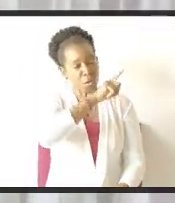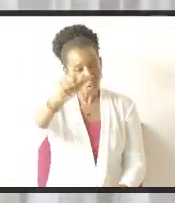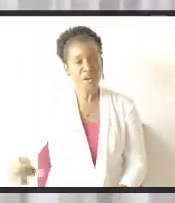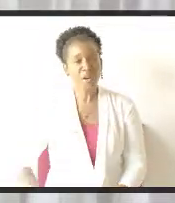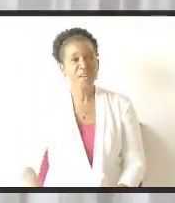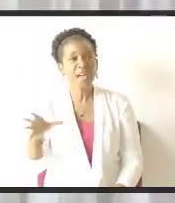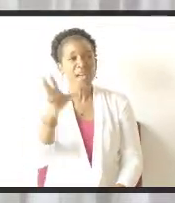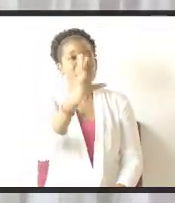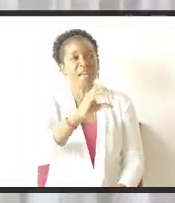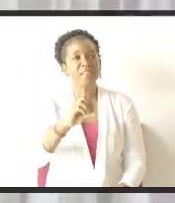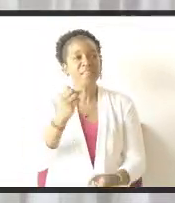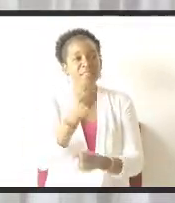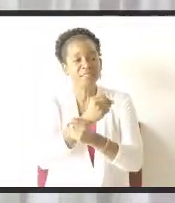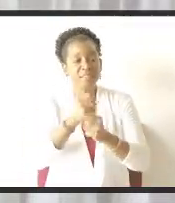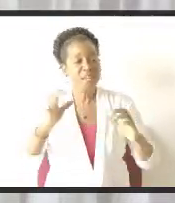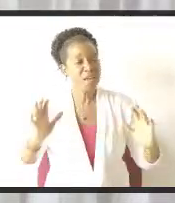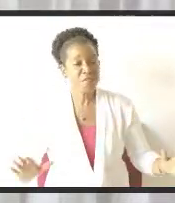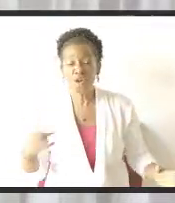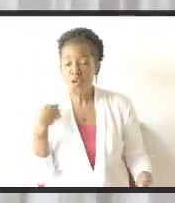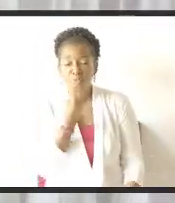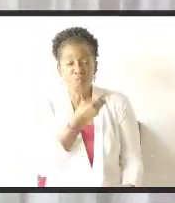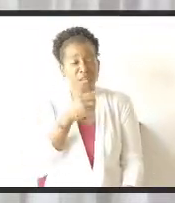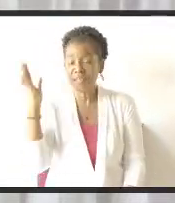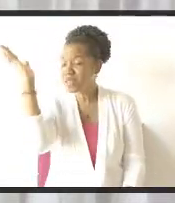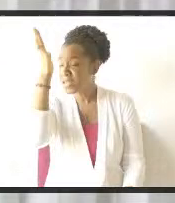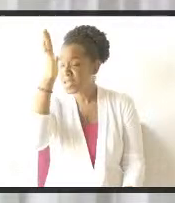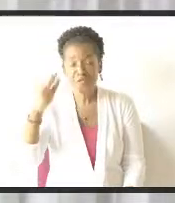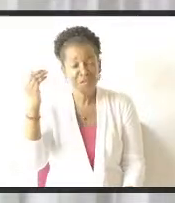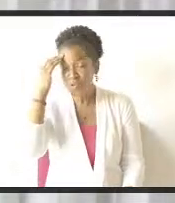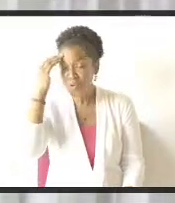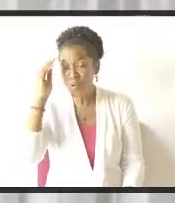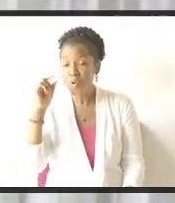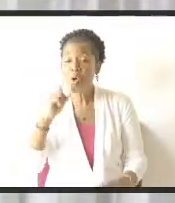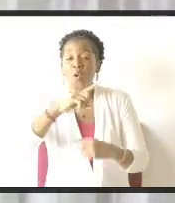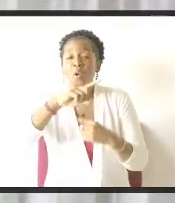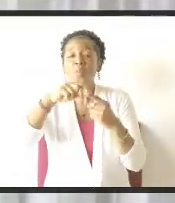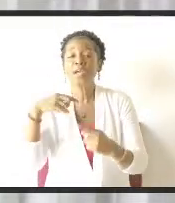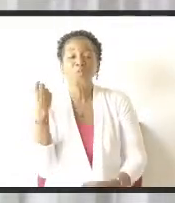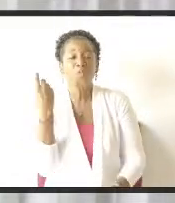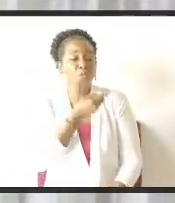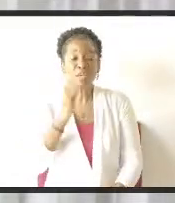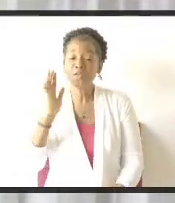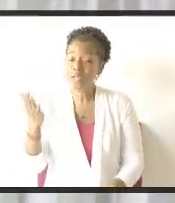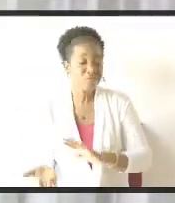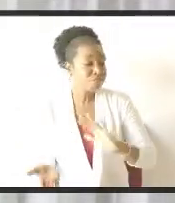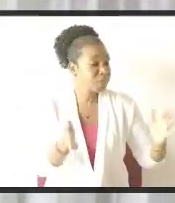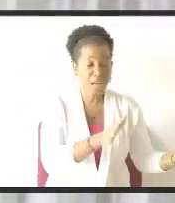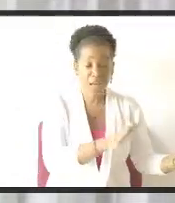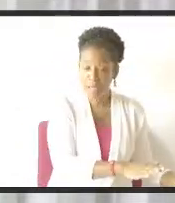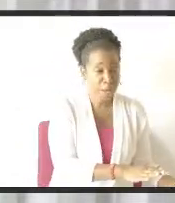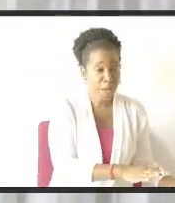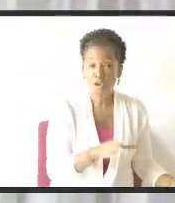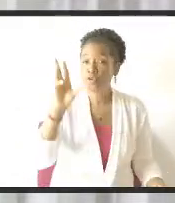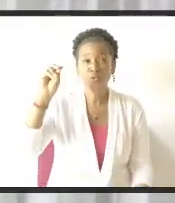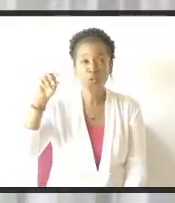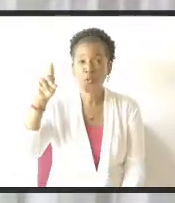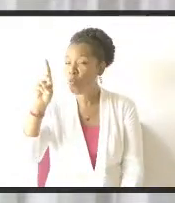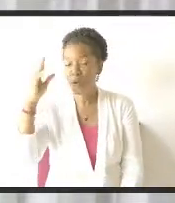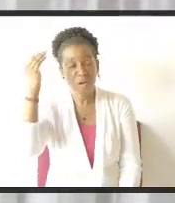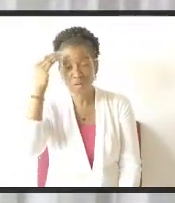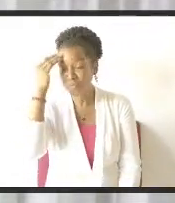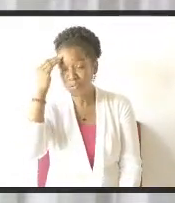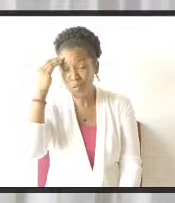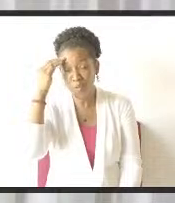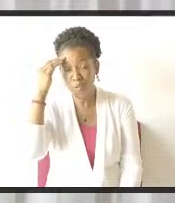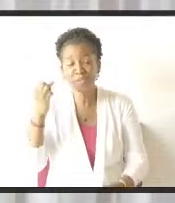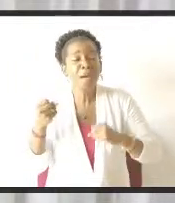We never know when our time will expire. No one knows, Almighty God. But